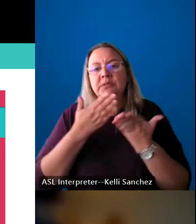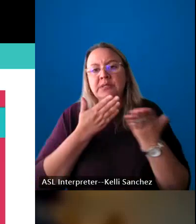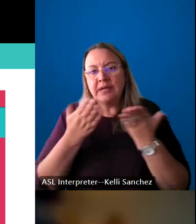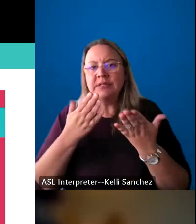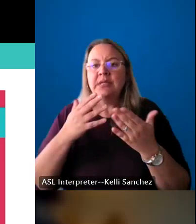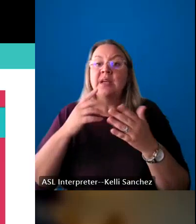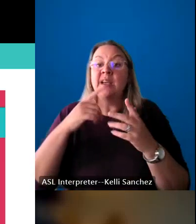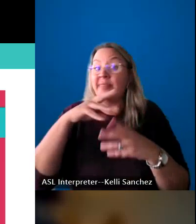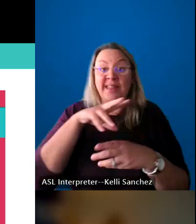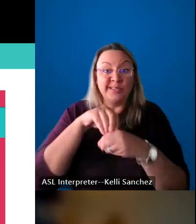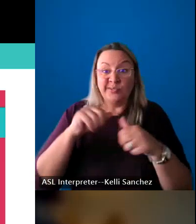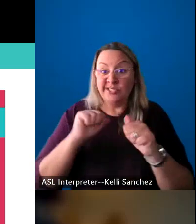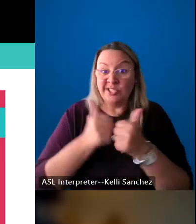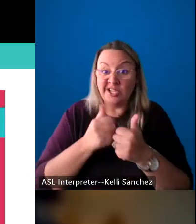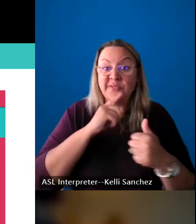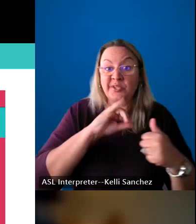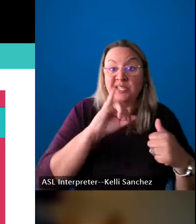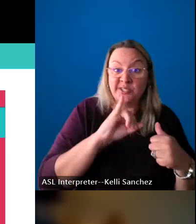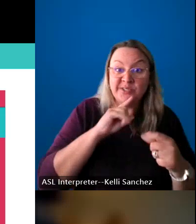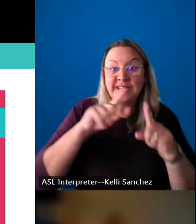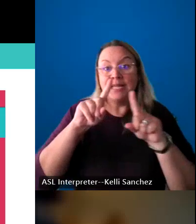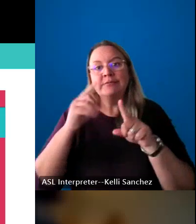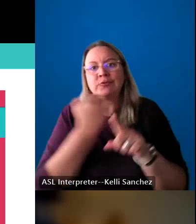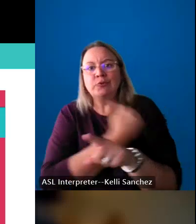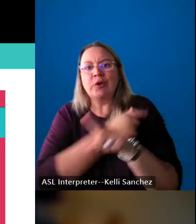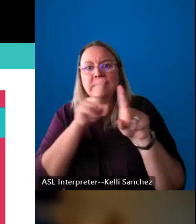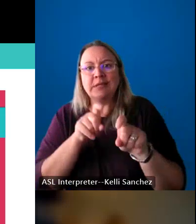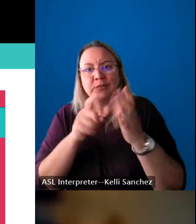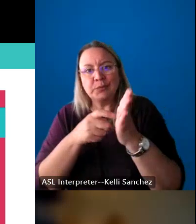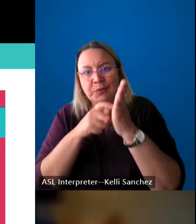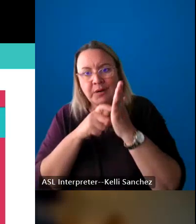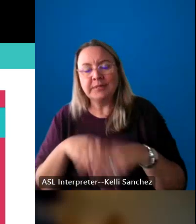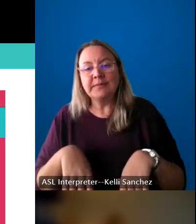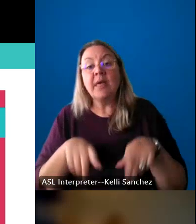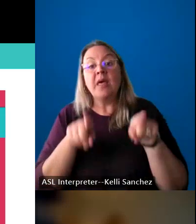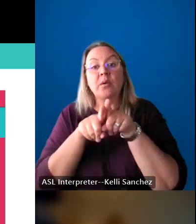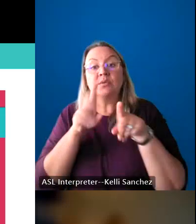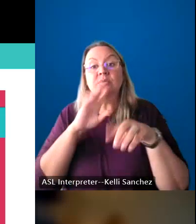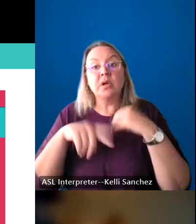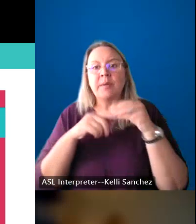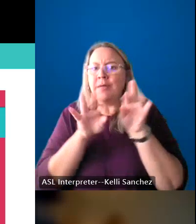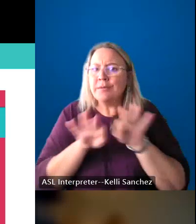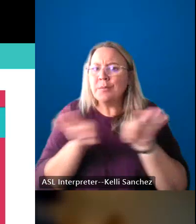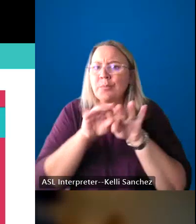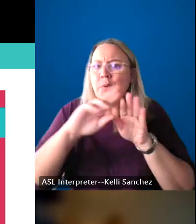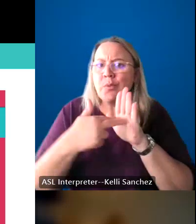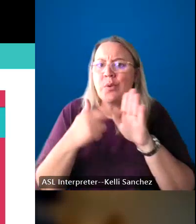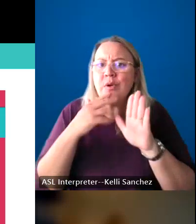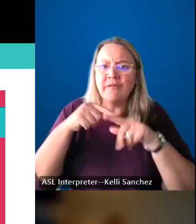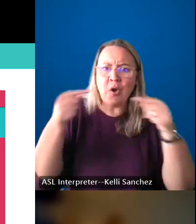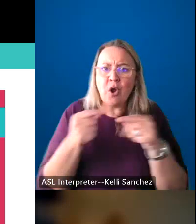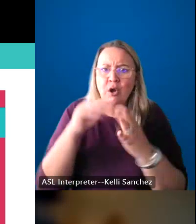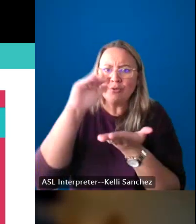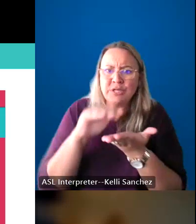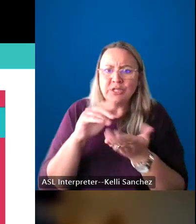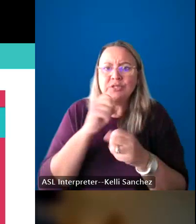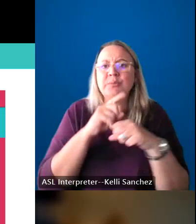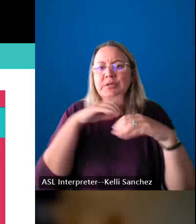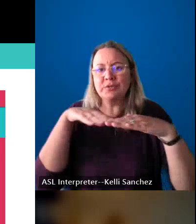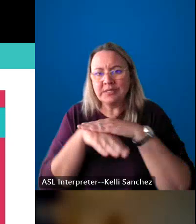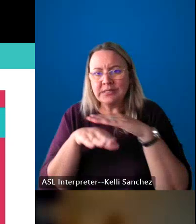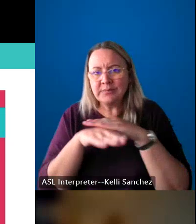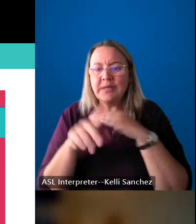around insurance requirements and drug testing requirements. Panelists will also highlight the vital role of harm reduction in creating accessible and